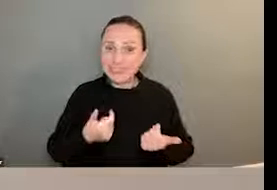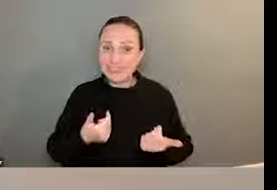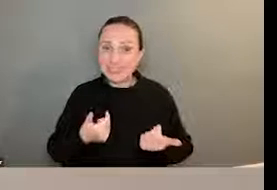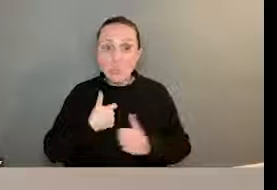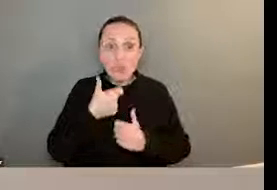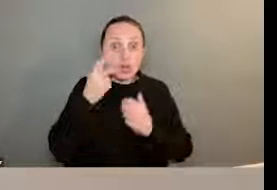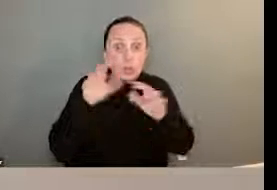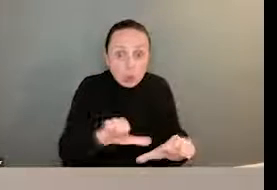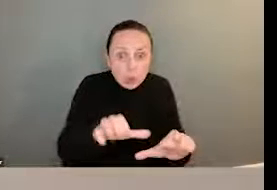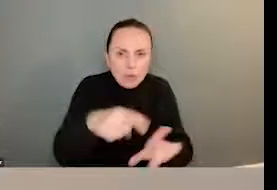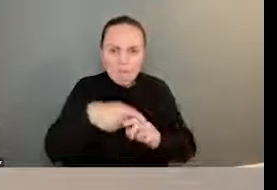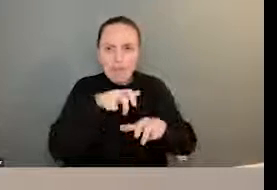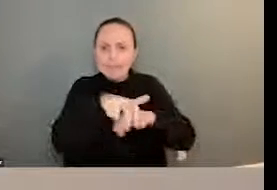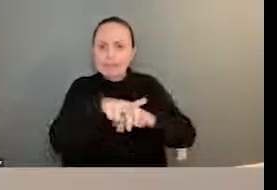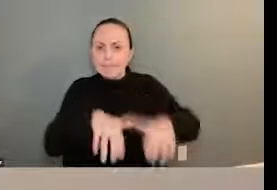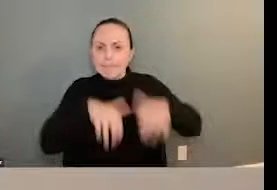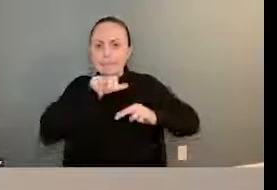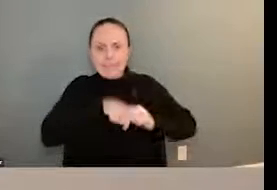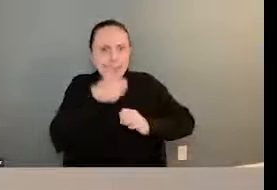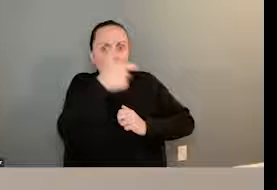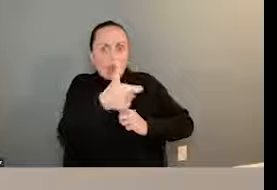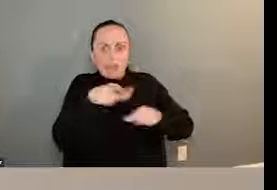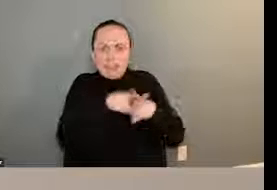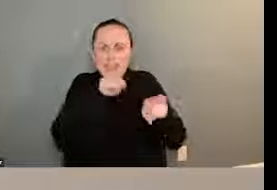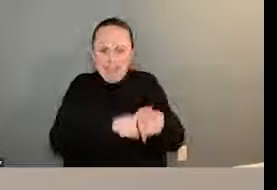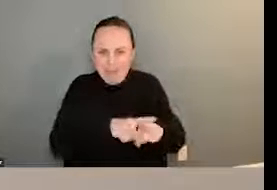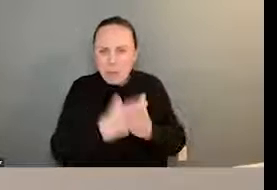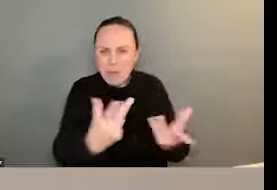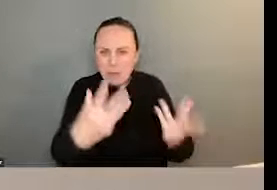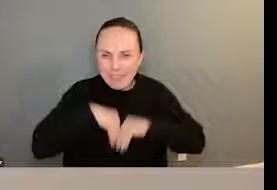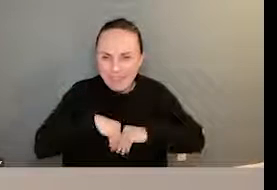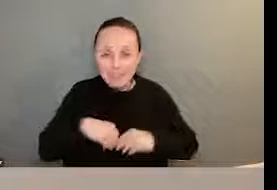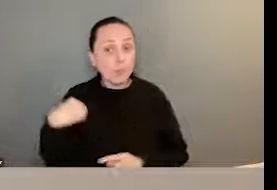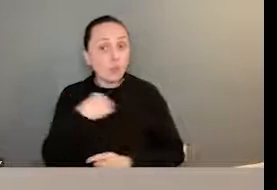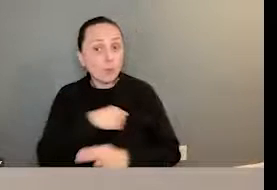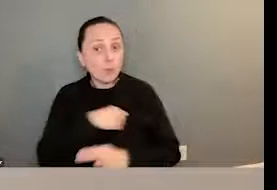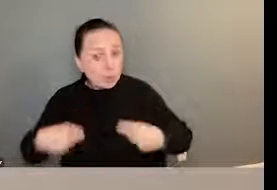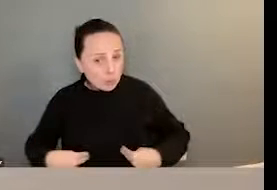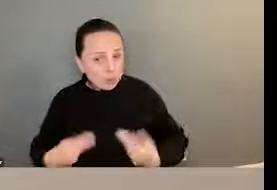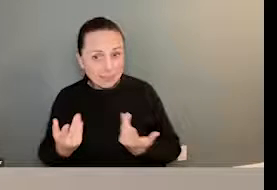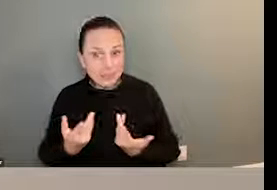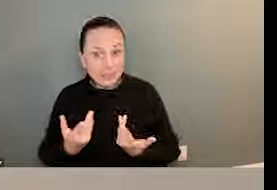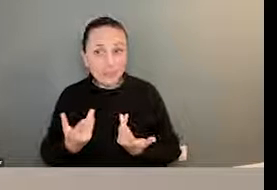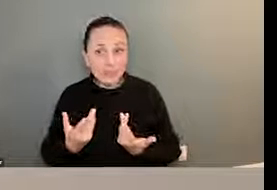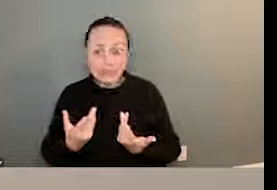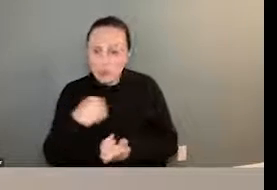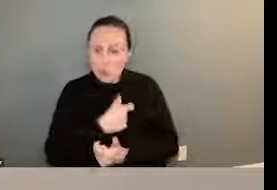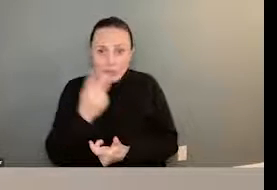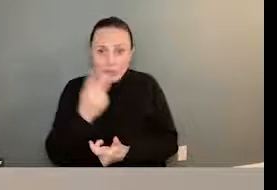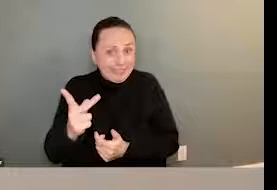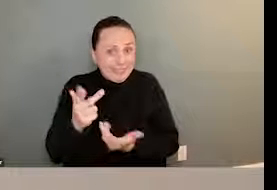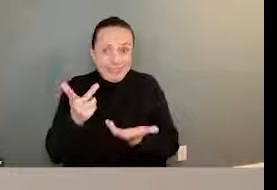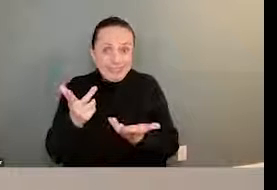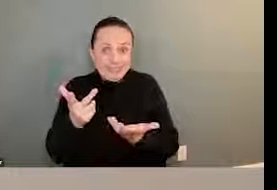same time. As human beings, being the most impactful species on the planet, we are seeing everything